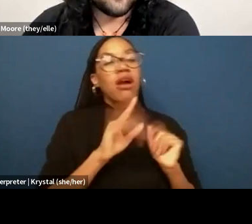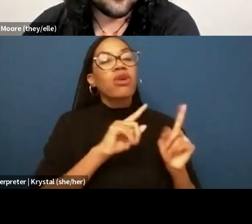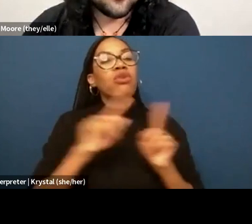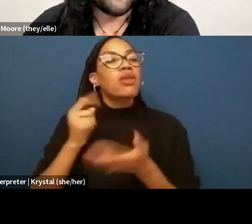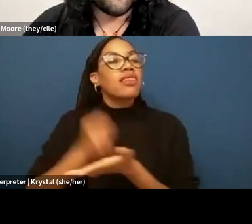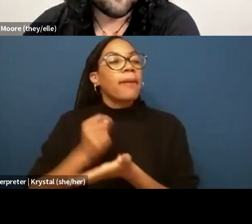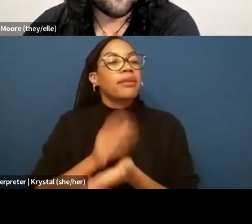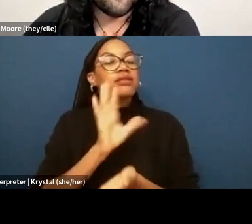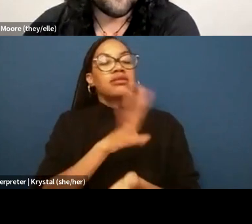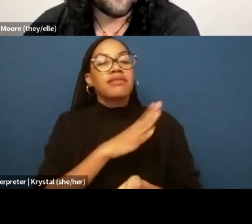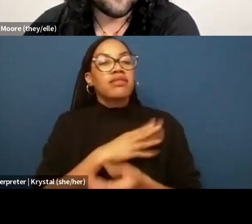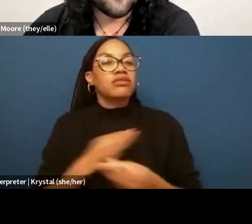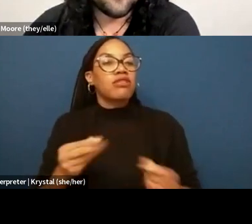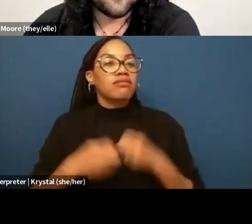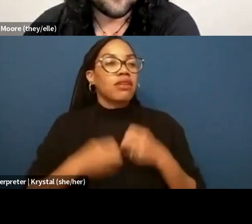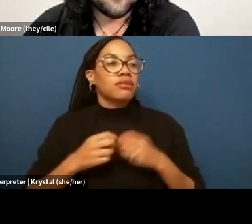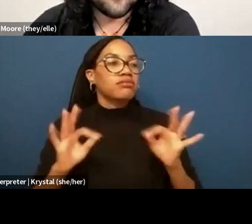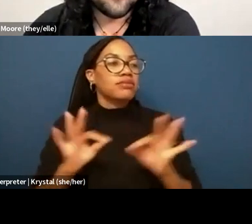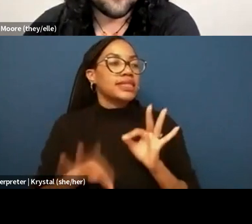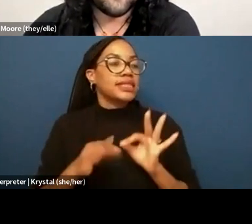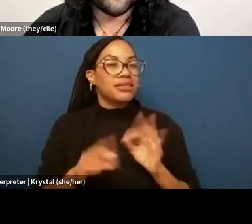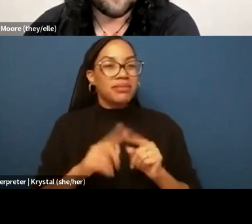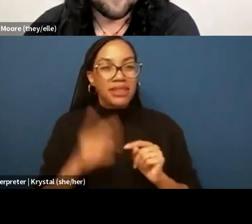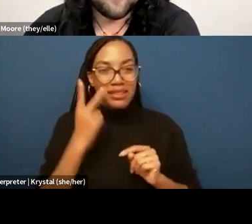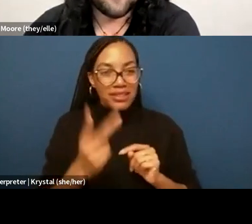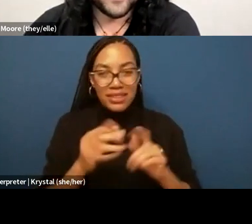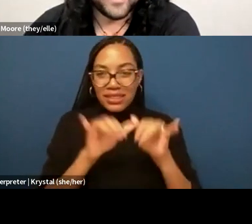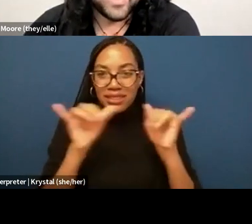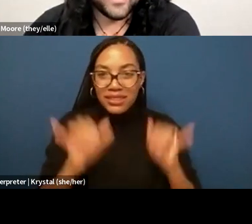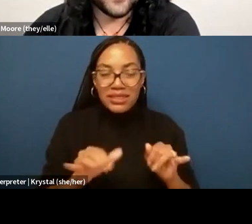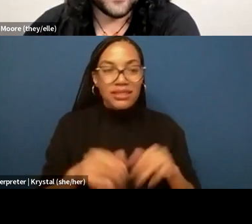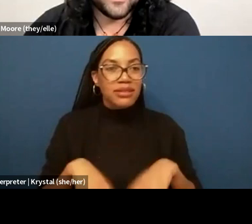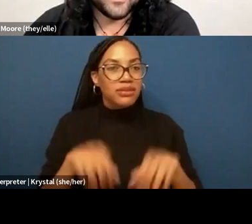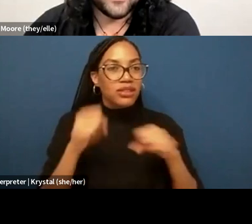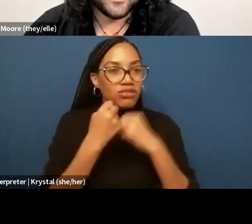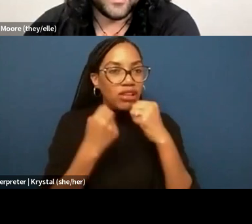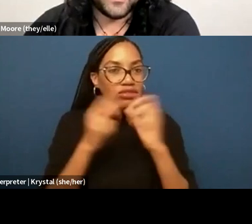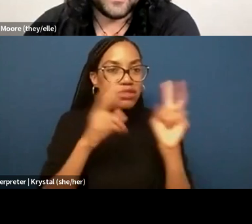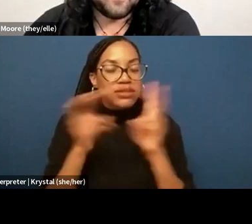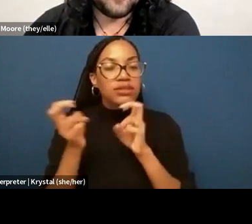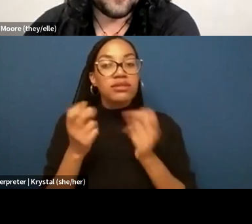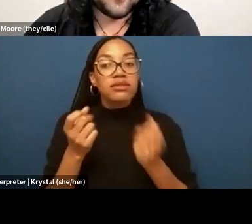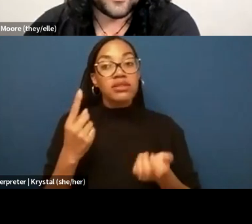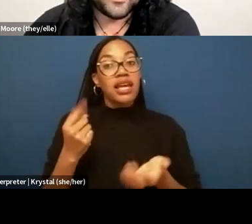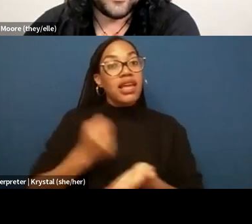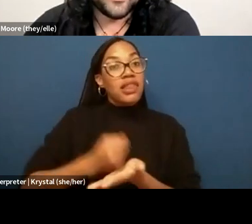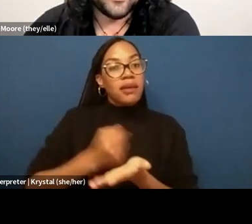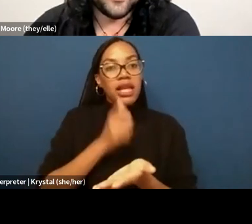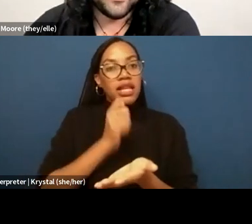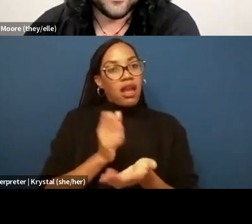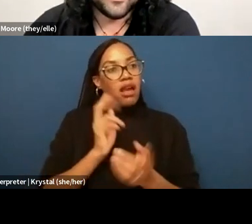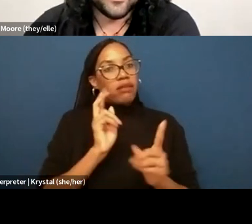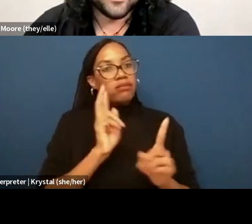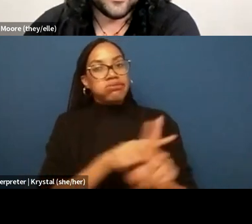all your problems, and not looking at systems and structural issues. And also that therapy is not the strategy for all of us. It's just one tool that has